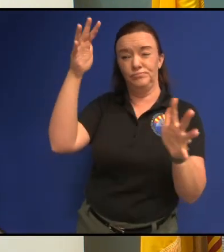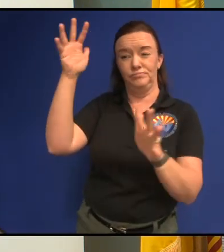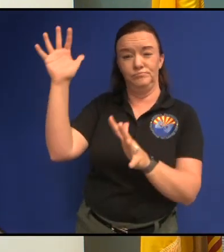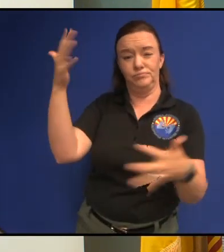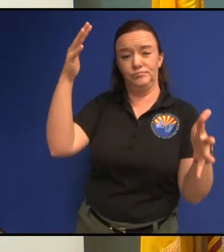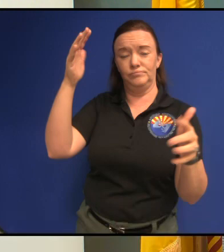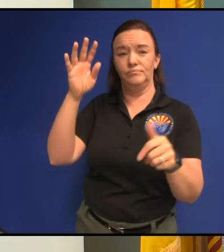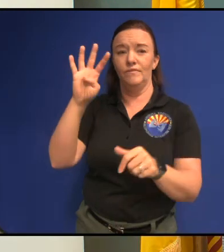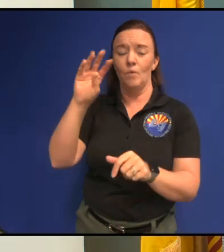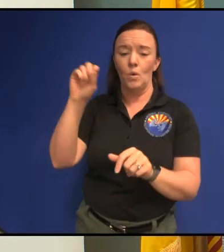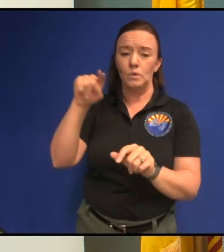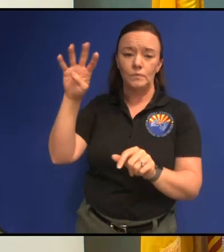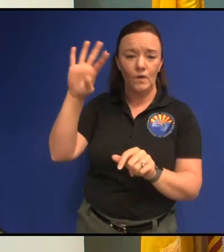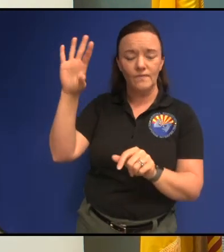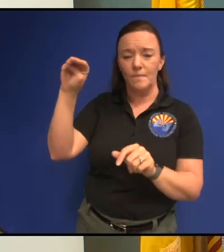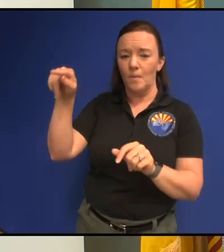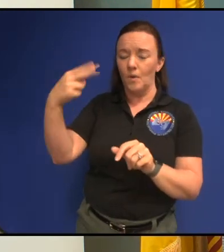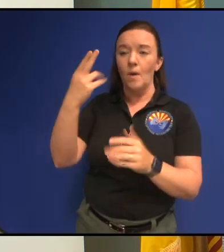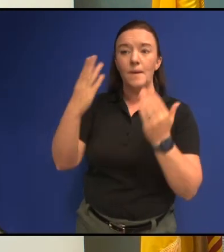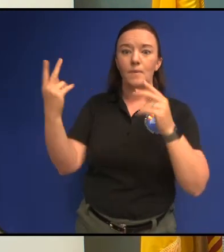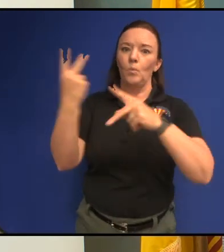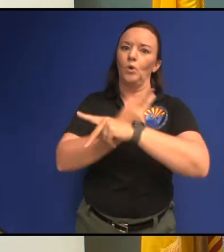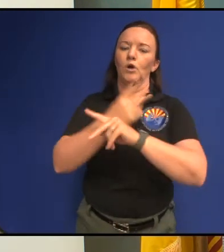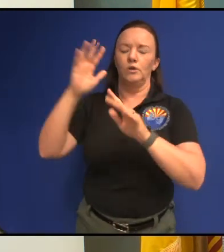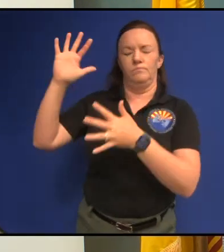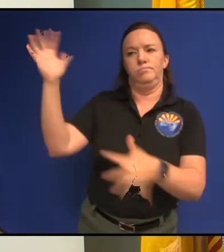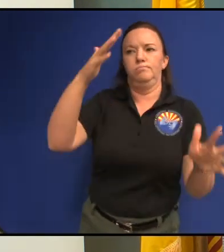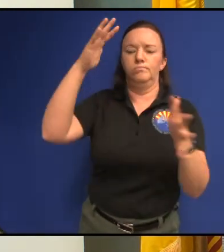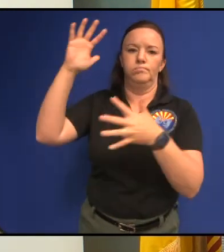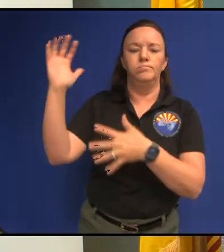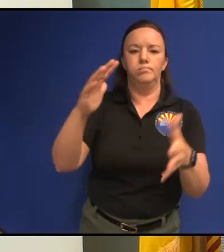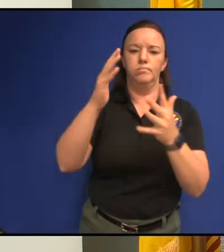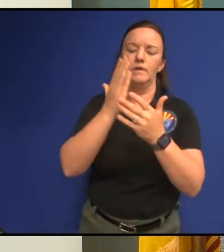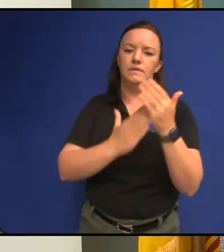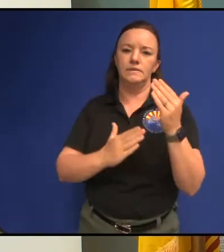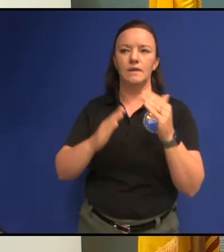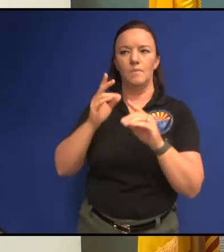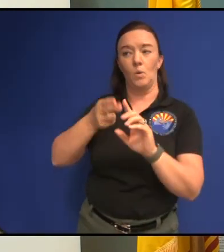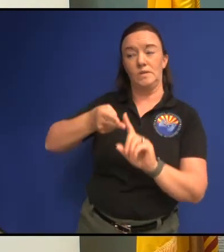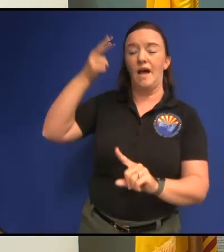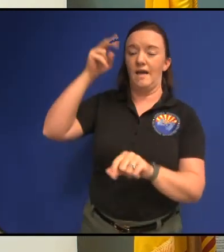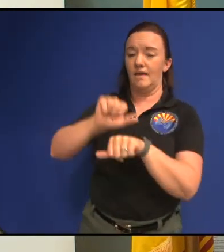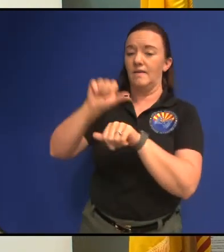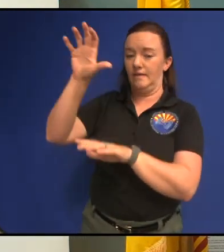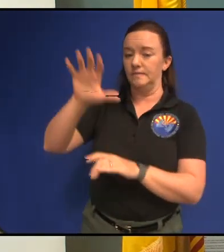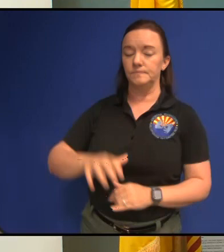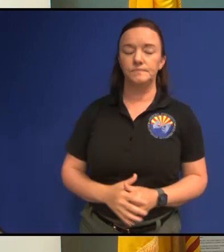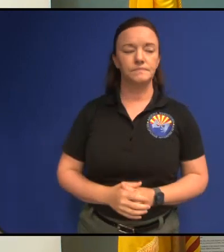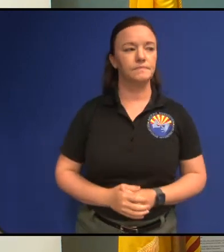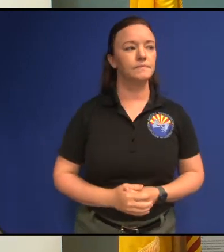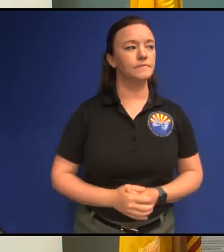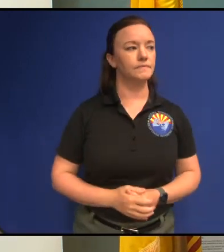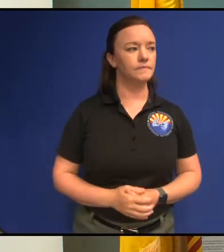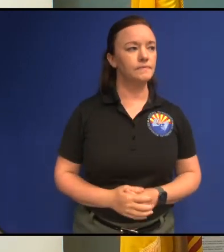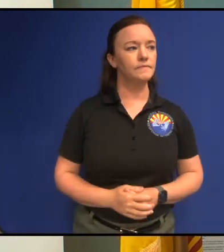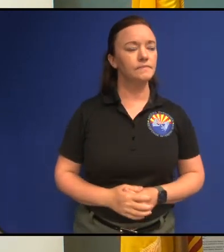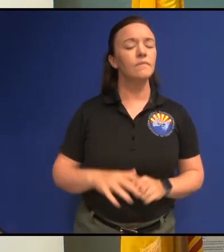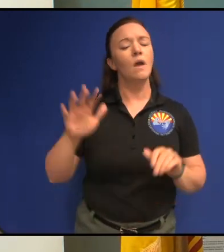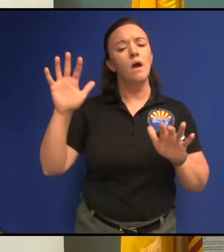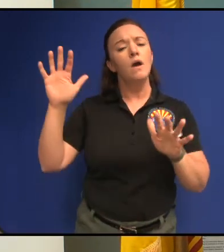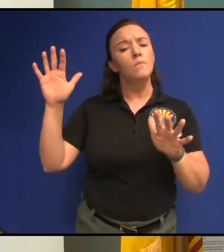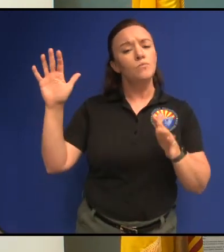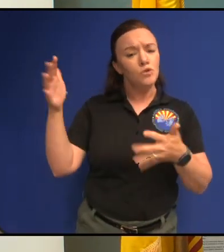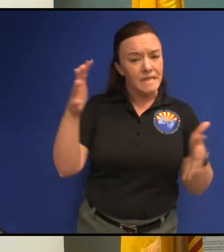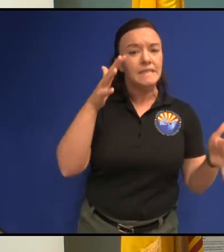45 miles per hour, potentially even higher in some of those windier spots that we've been noticing. So pretty breezy, but